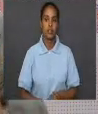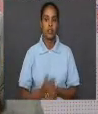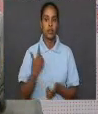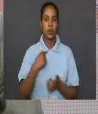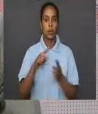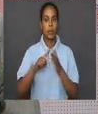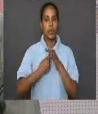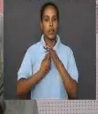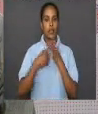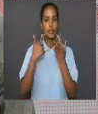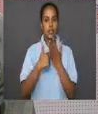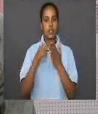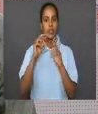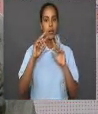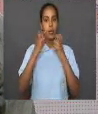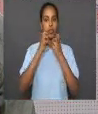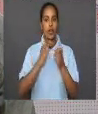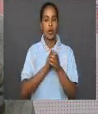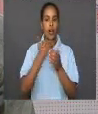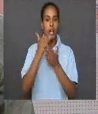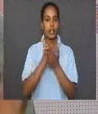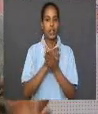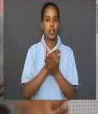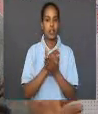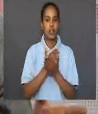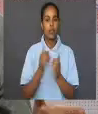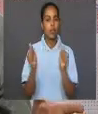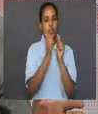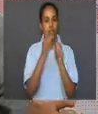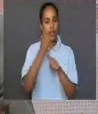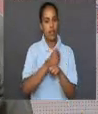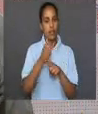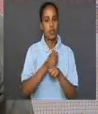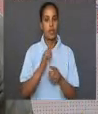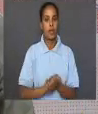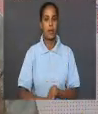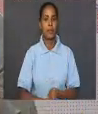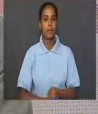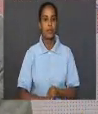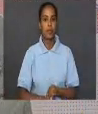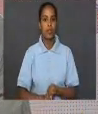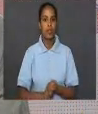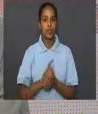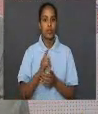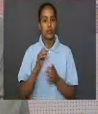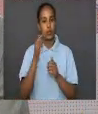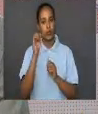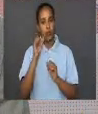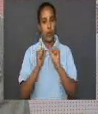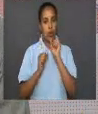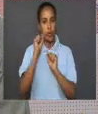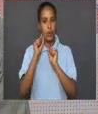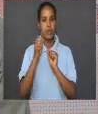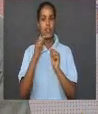We will begin this portion of our lesson with an activity. You will compare